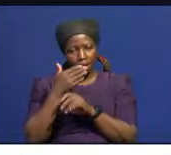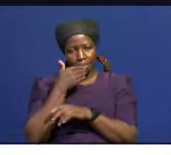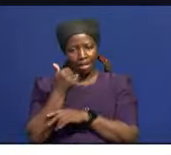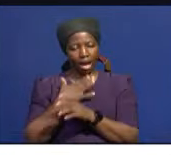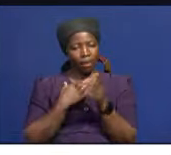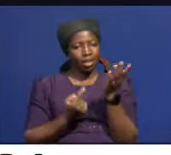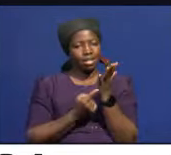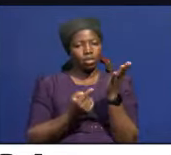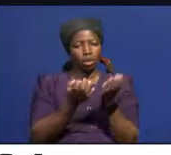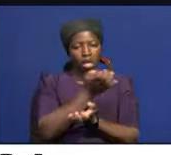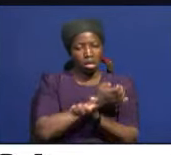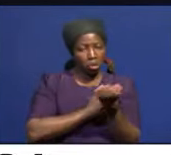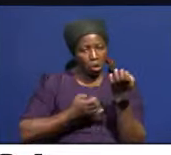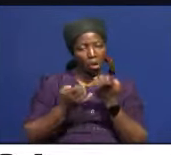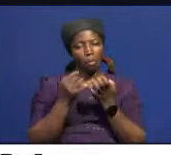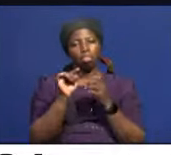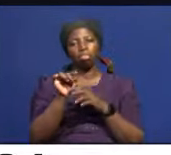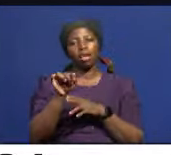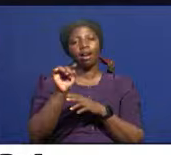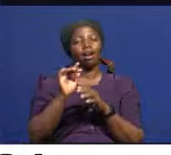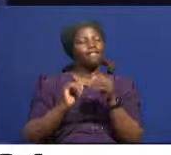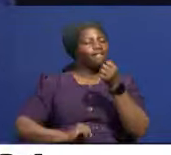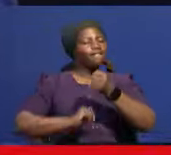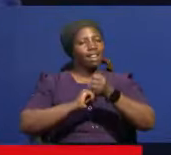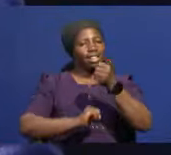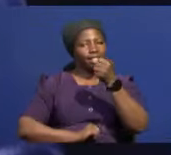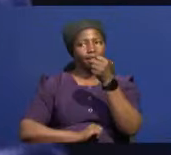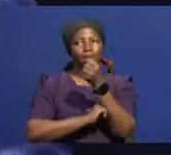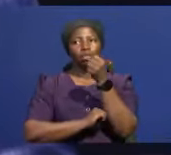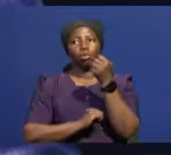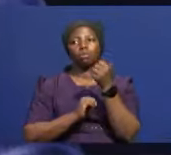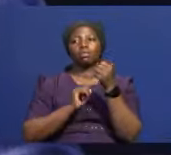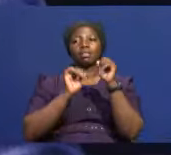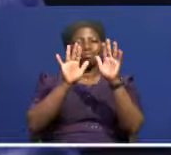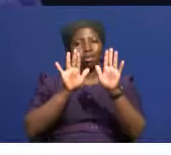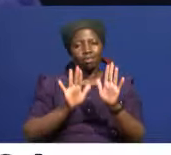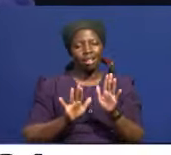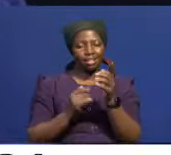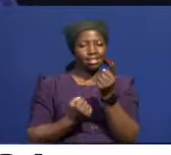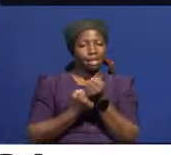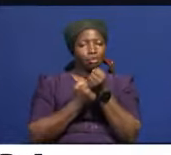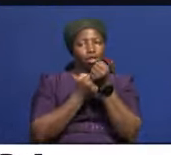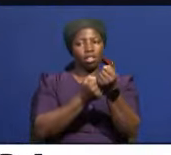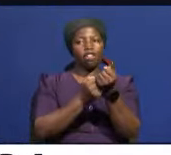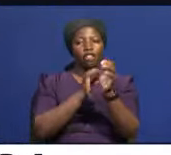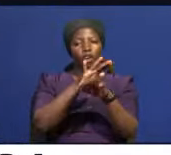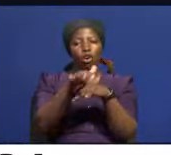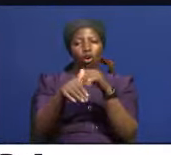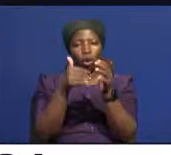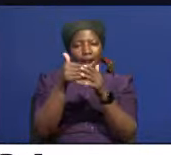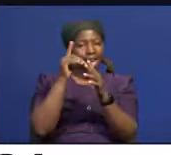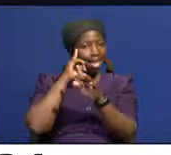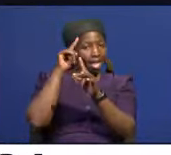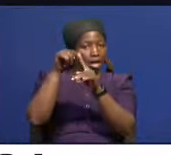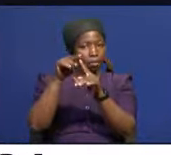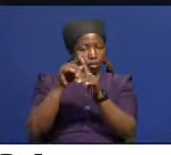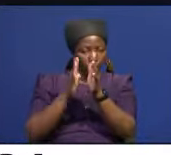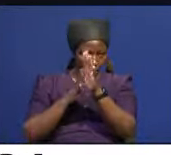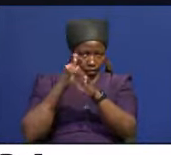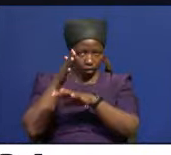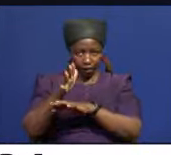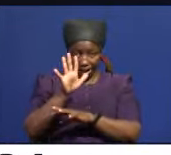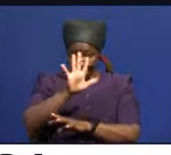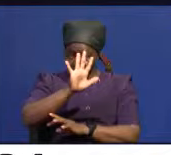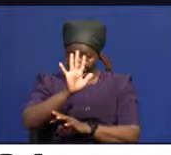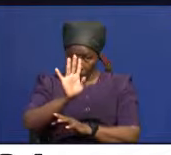our digital economy comes the fundamental enabler of the aspirations of over a billion